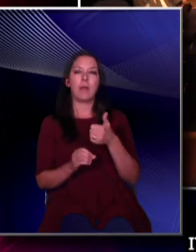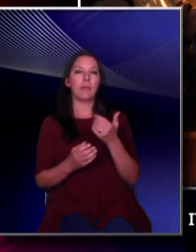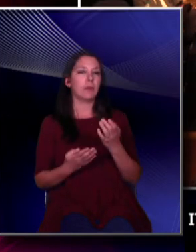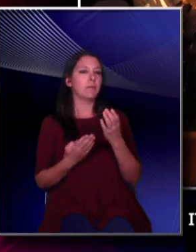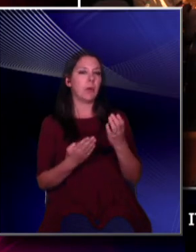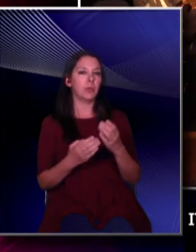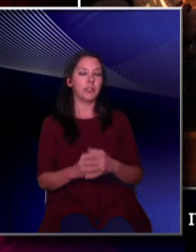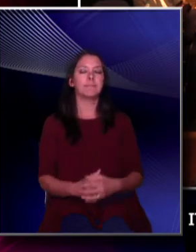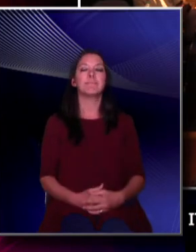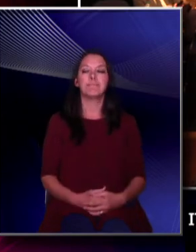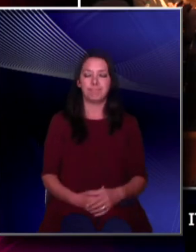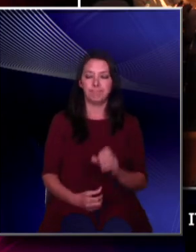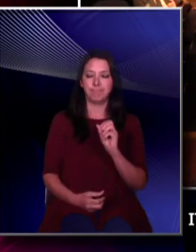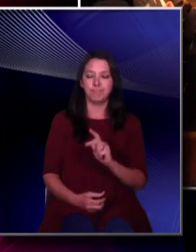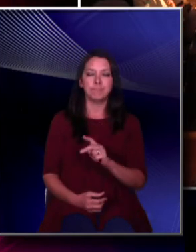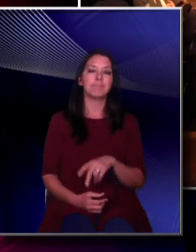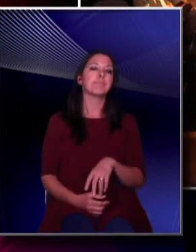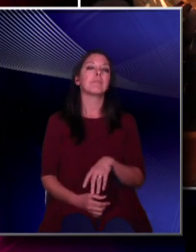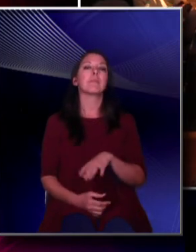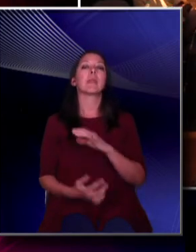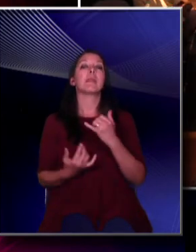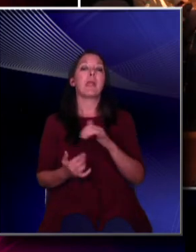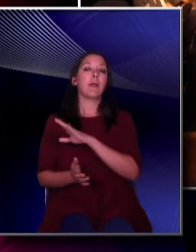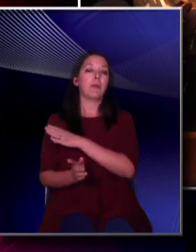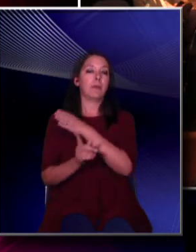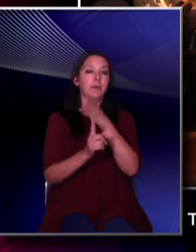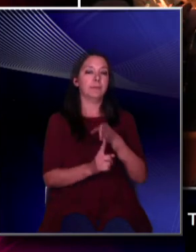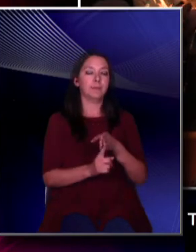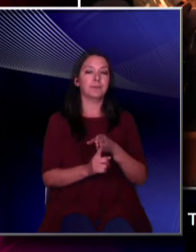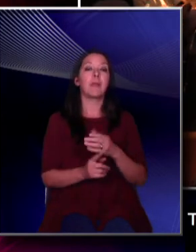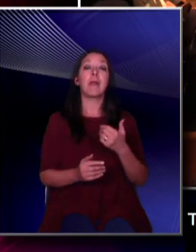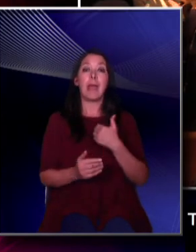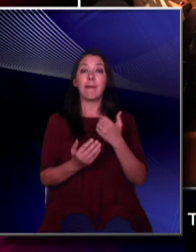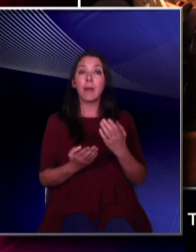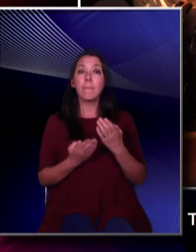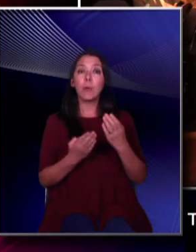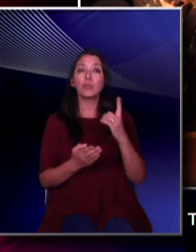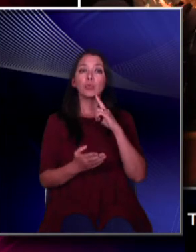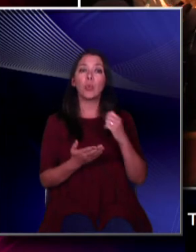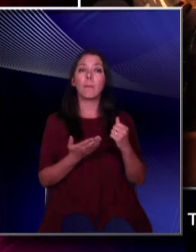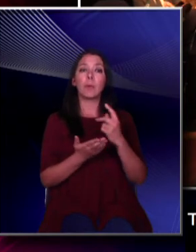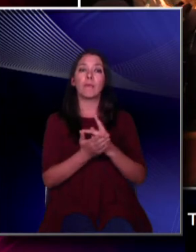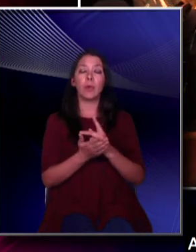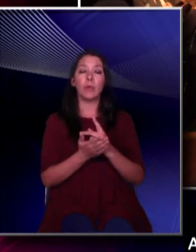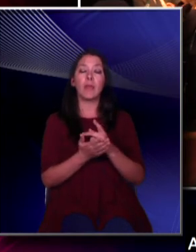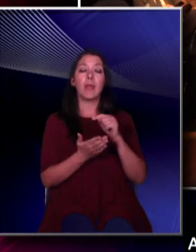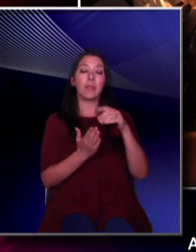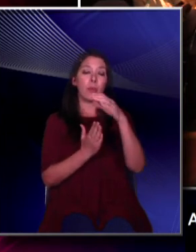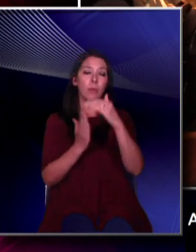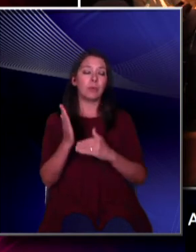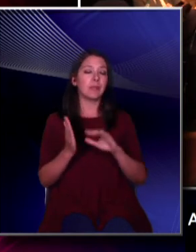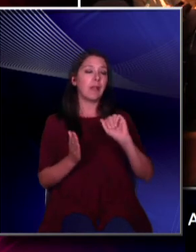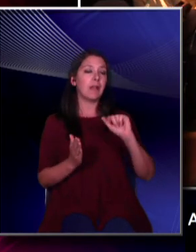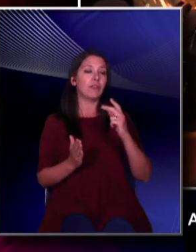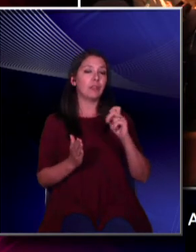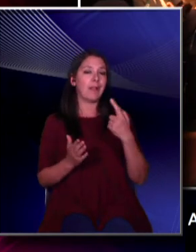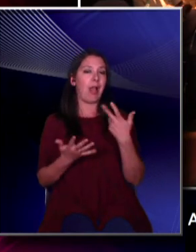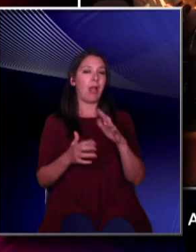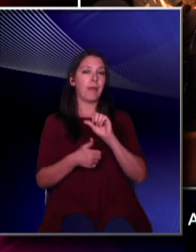Okay, I think now I need to go back to the original motion of, is there a motion to approve consent agenda items as read for item